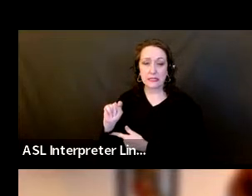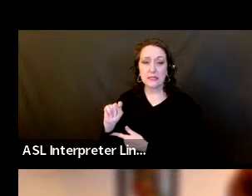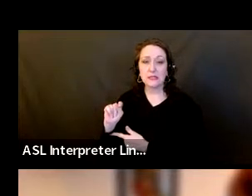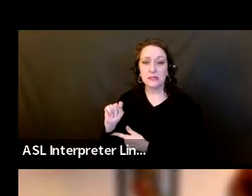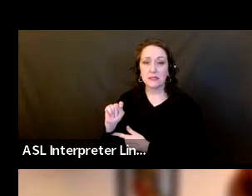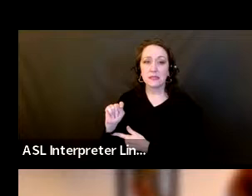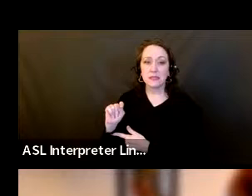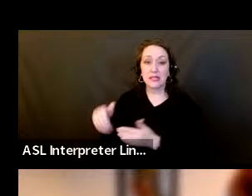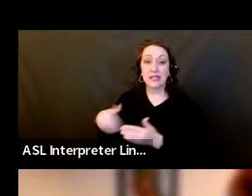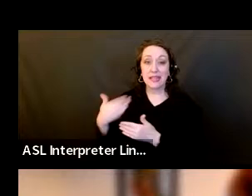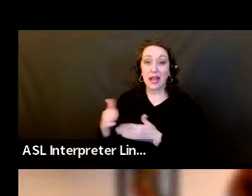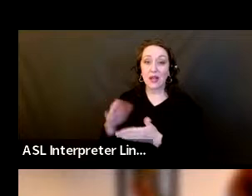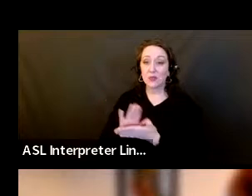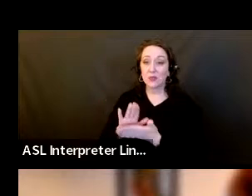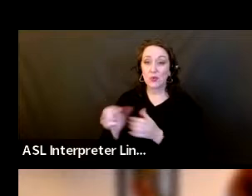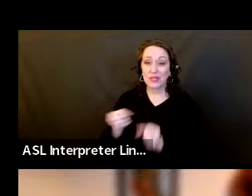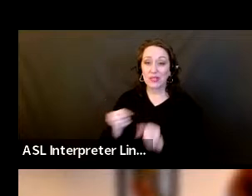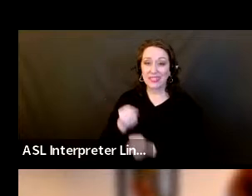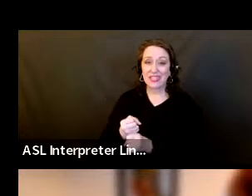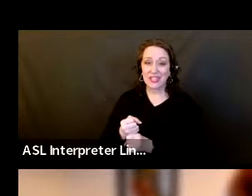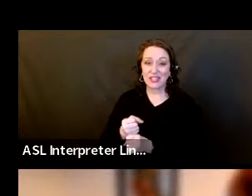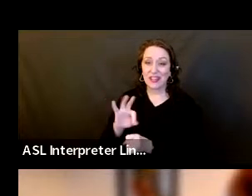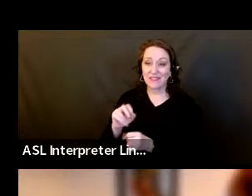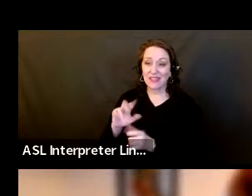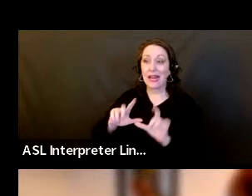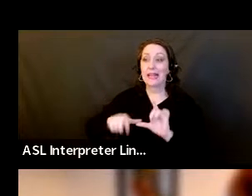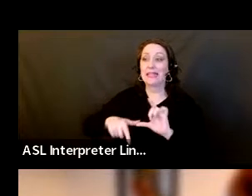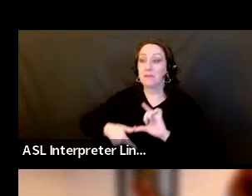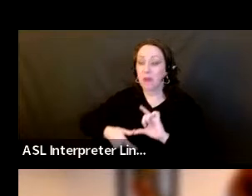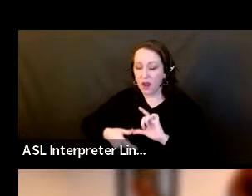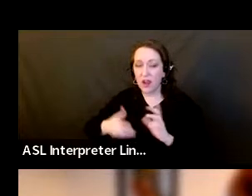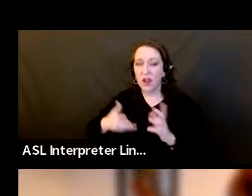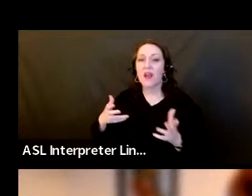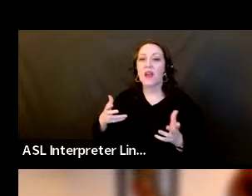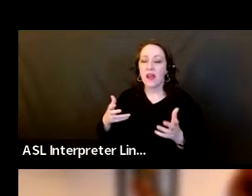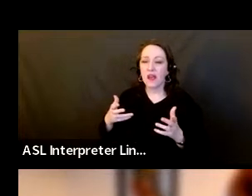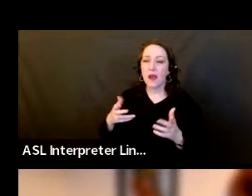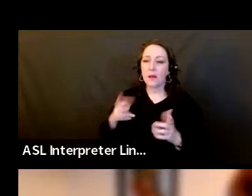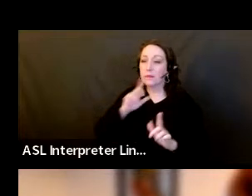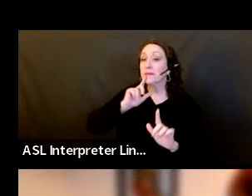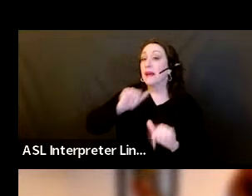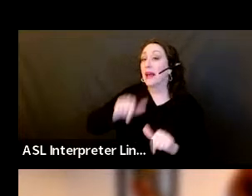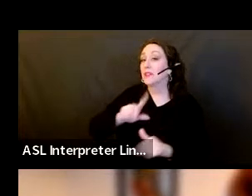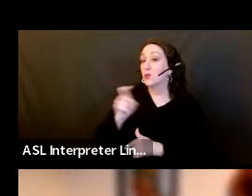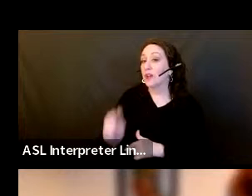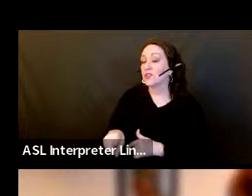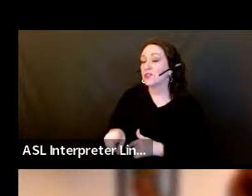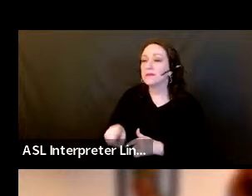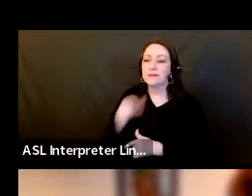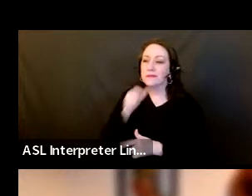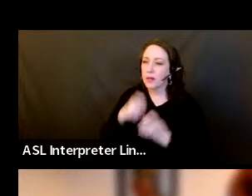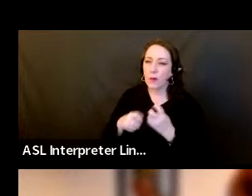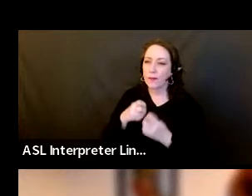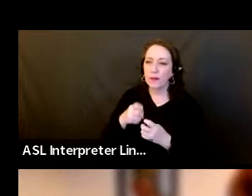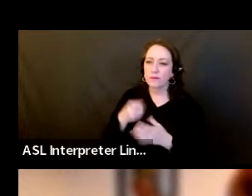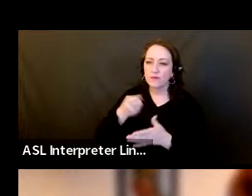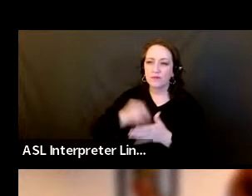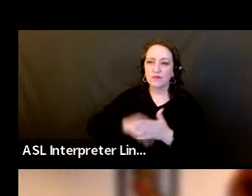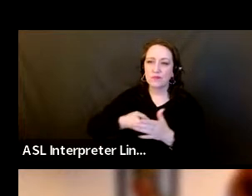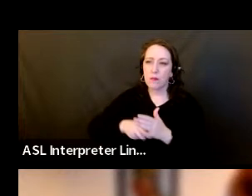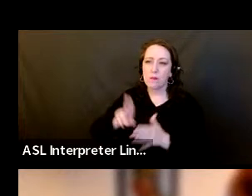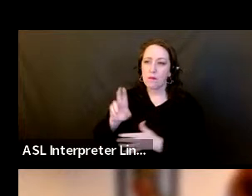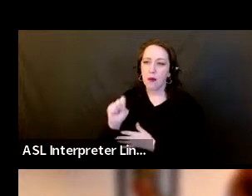being in the next school year as the fleet expand. To answer your question, there wouldn't be a problem charging